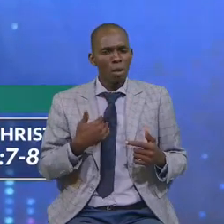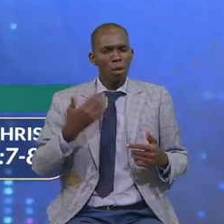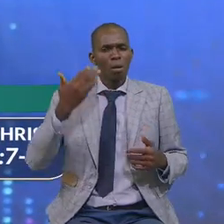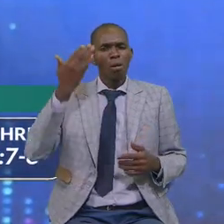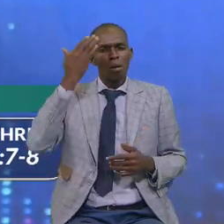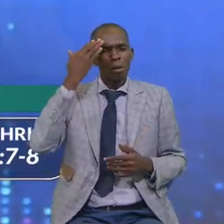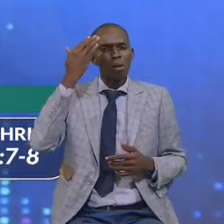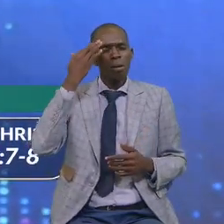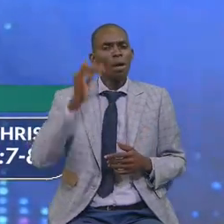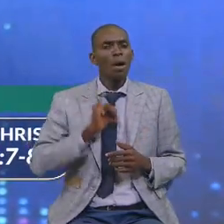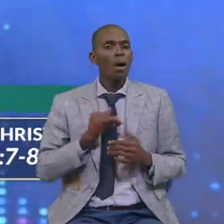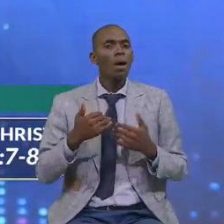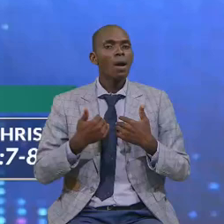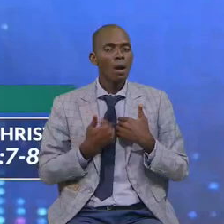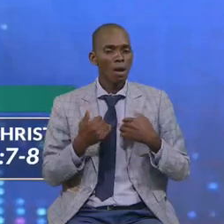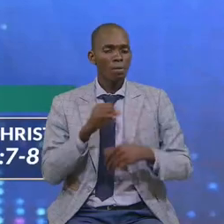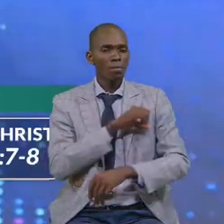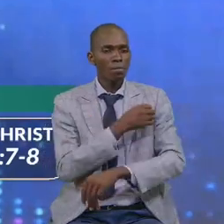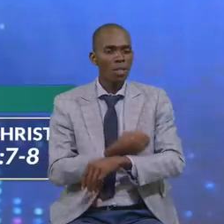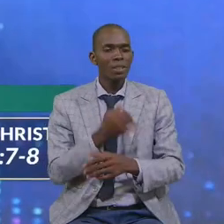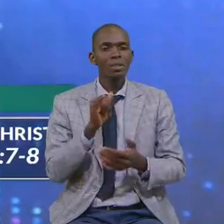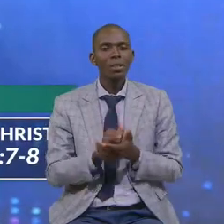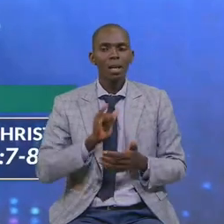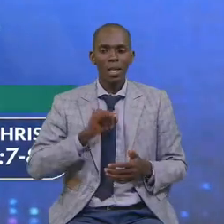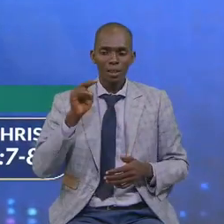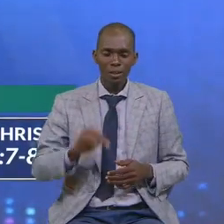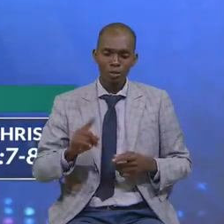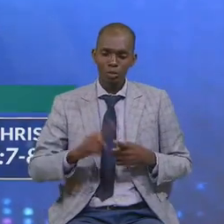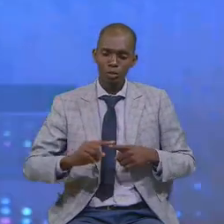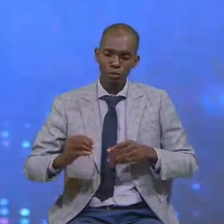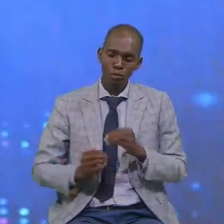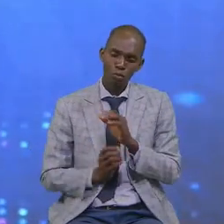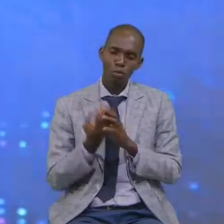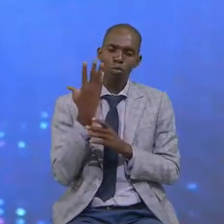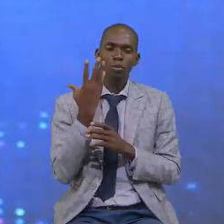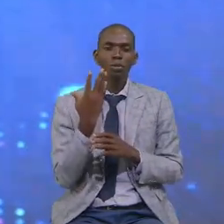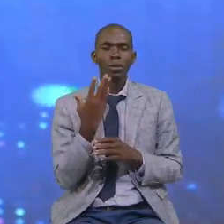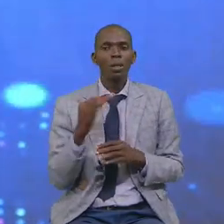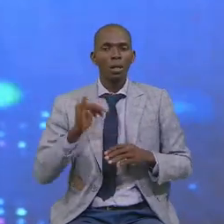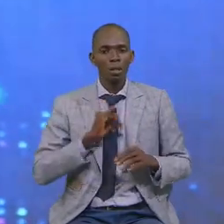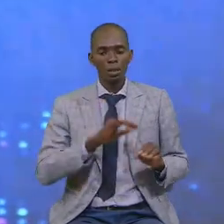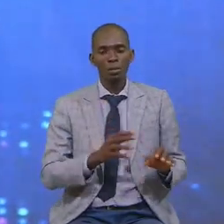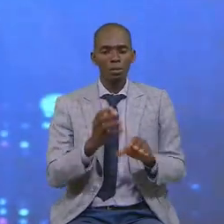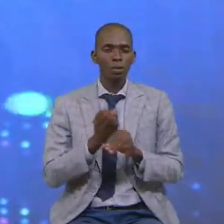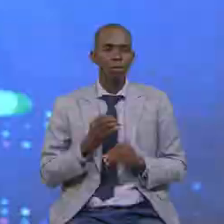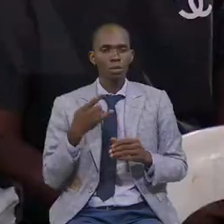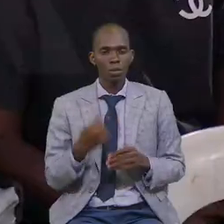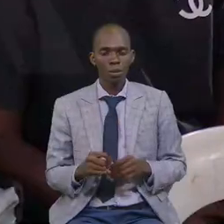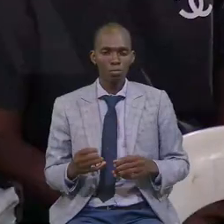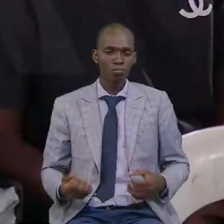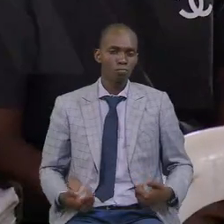have strength that I need to put on. And I put on the strength. And I challenge you